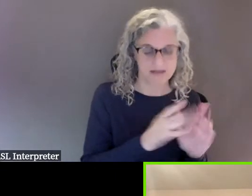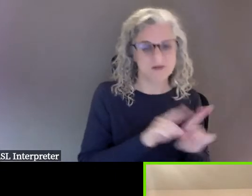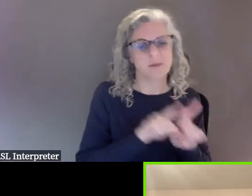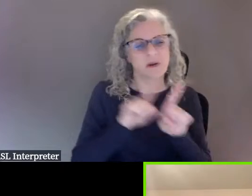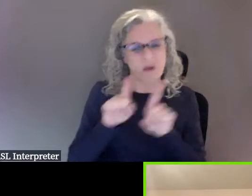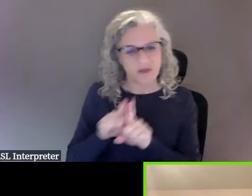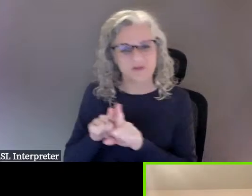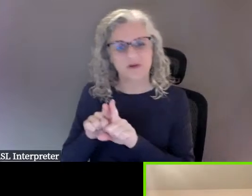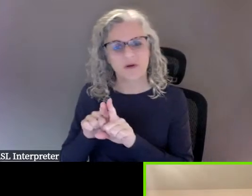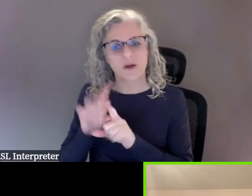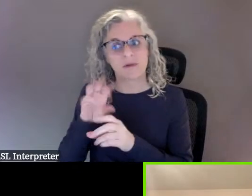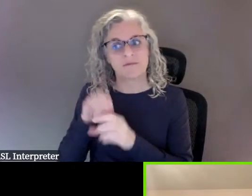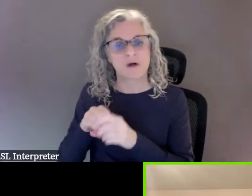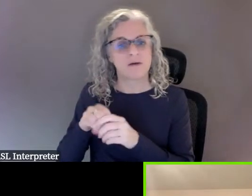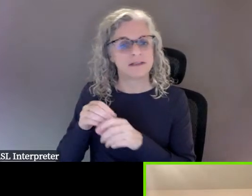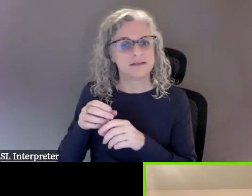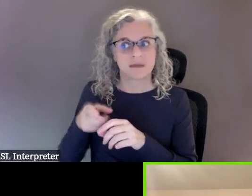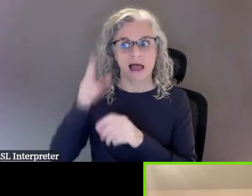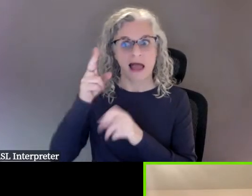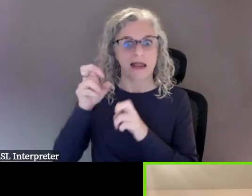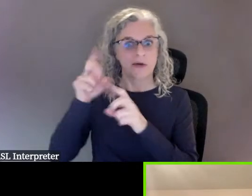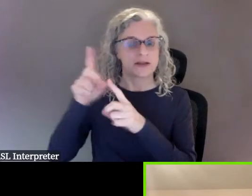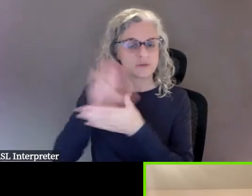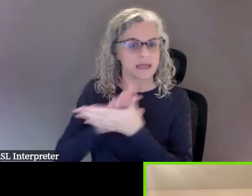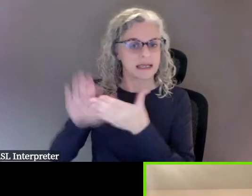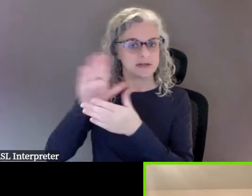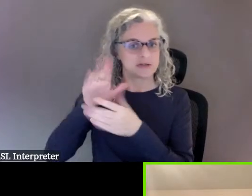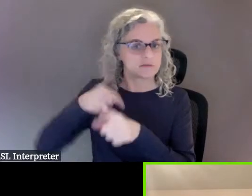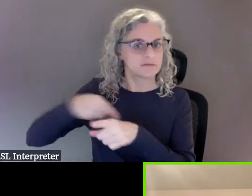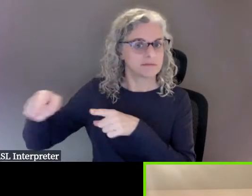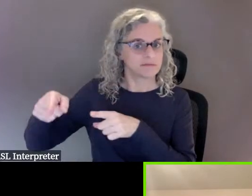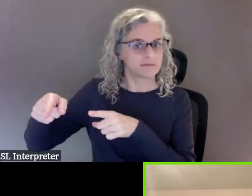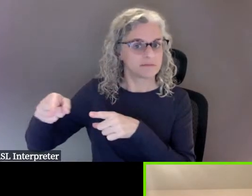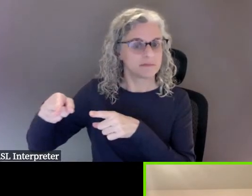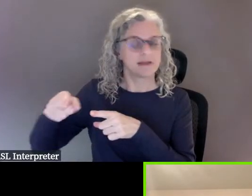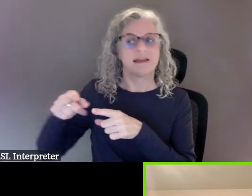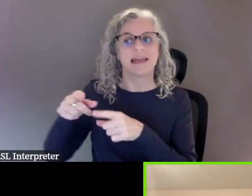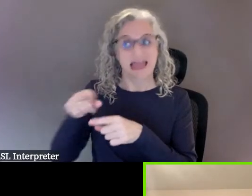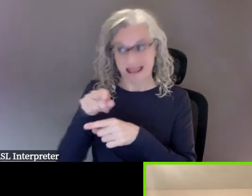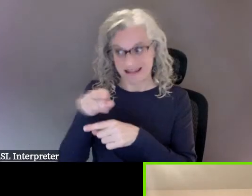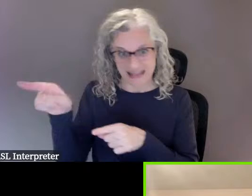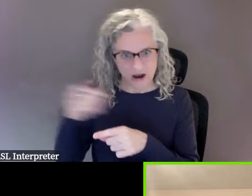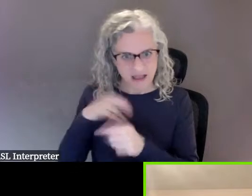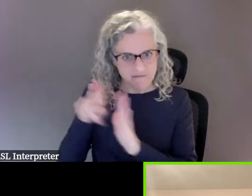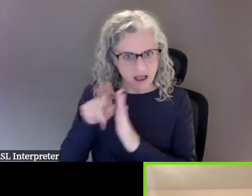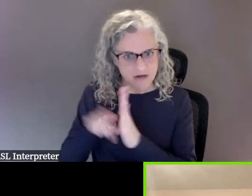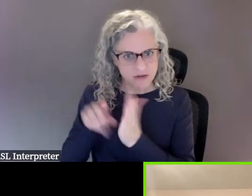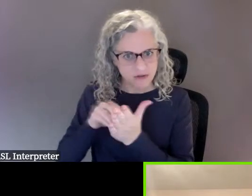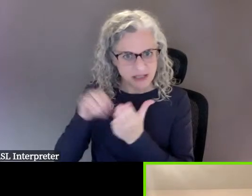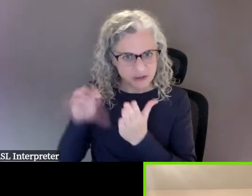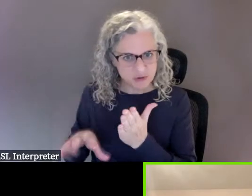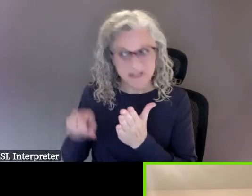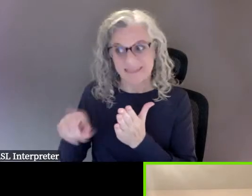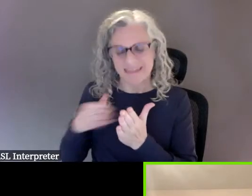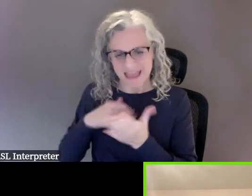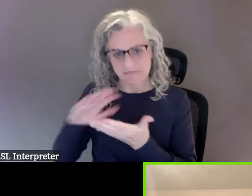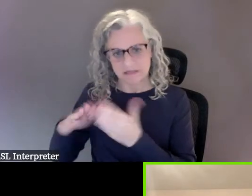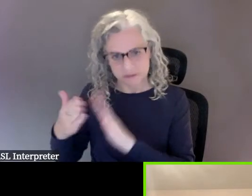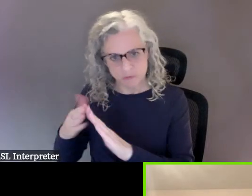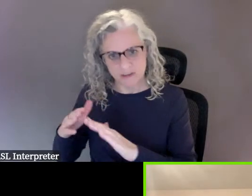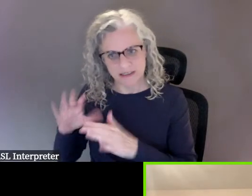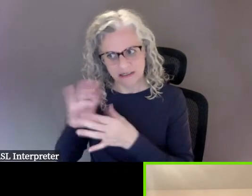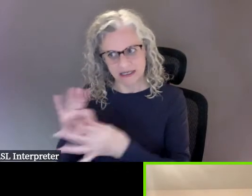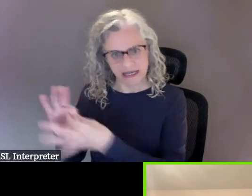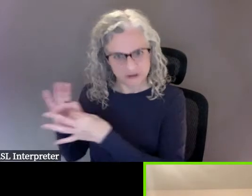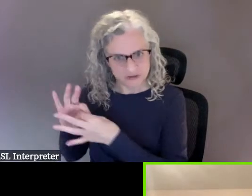in higher education. And in higher education, you have like your undergrad students, and then they have community ties, like they live in the community and